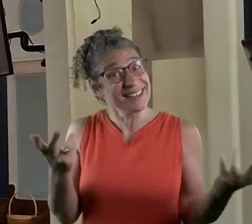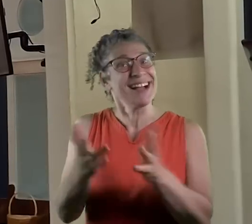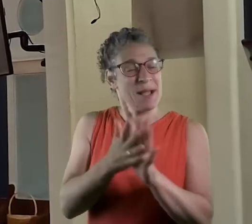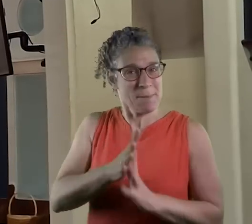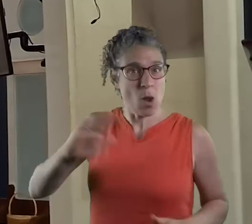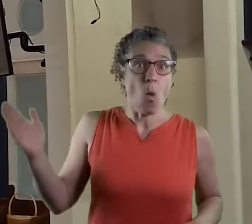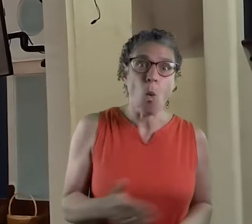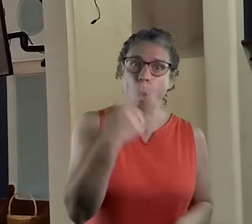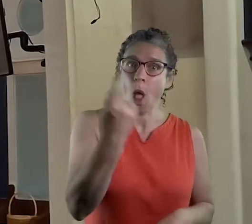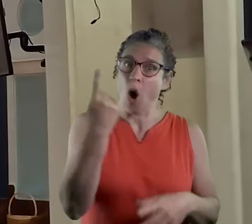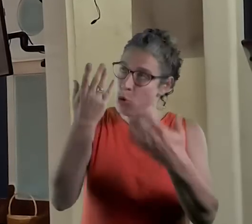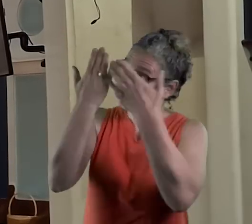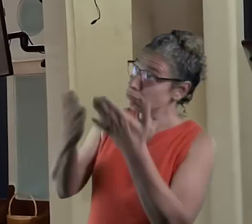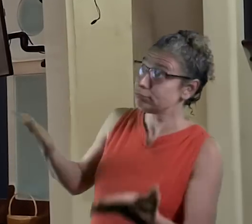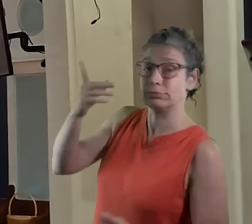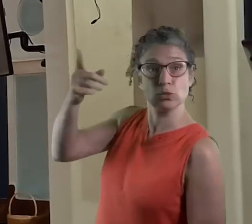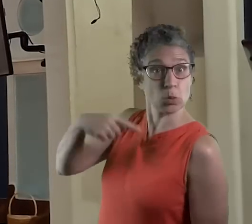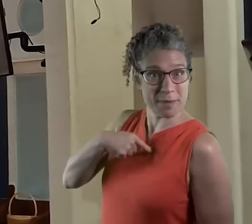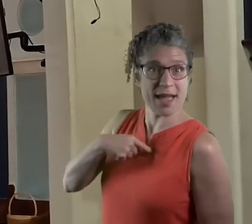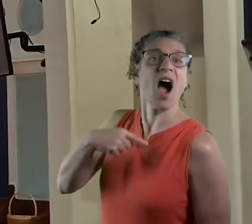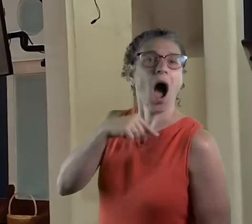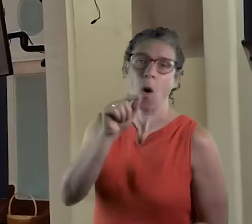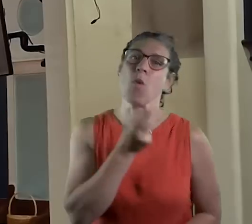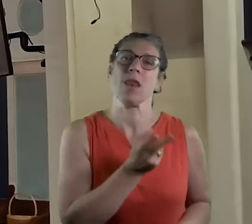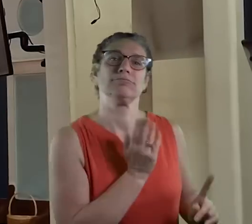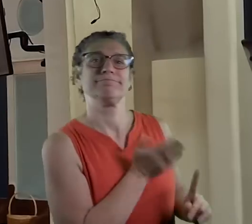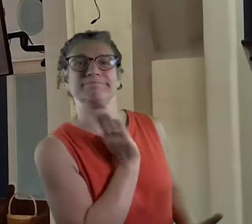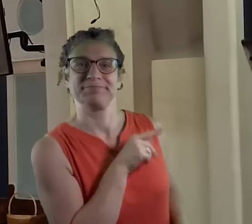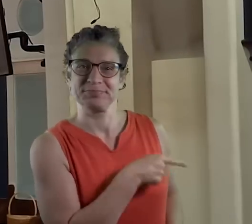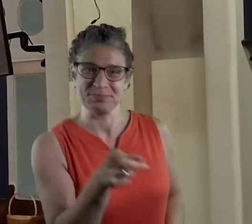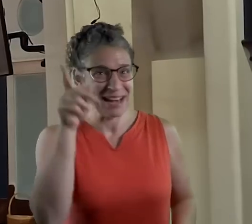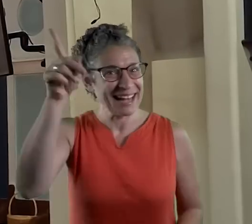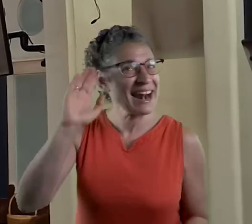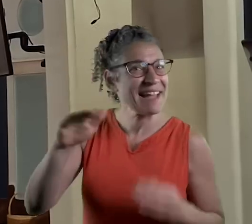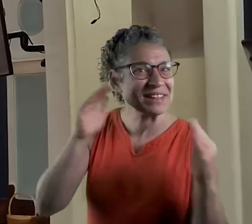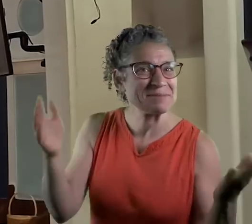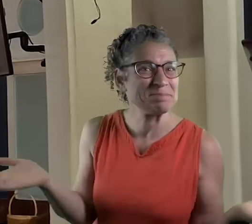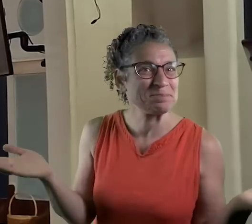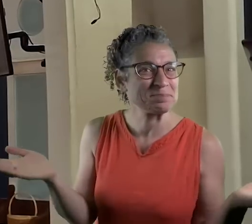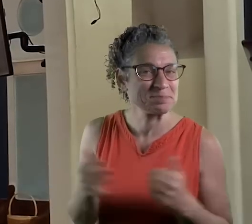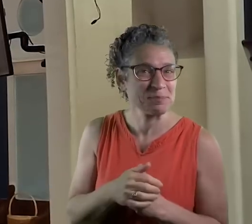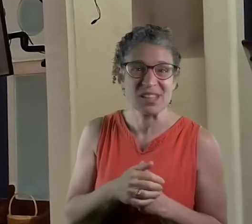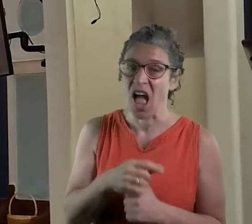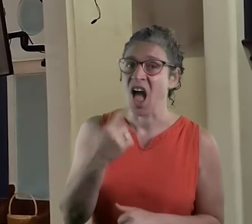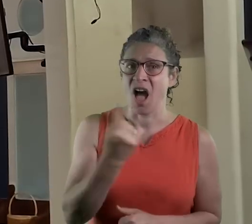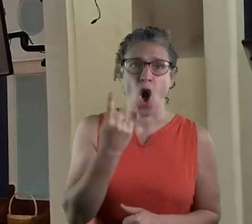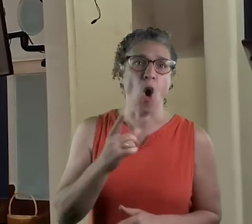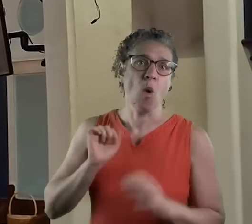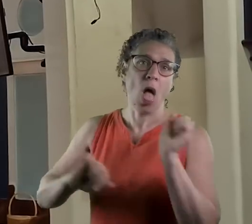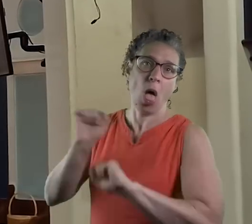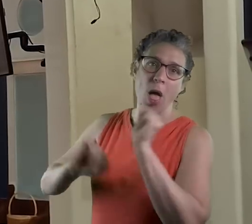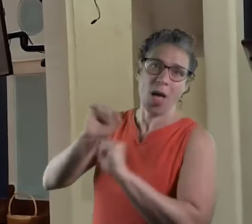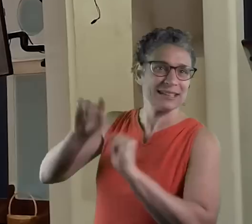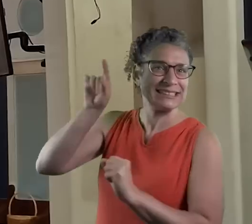Everyone, therefore, who acknowledges me before others, I also will acknowledge before my Father in heaven. But